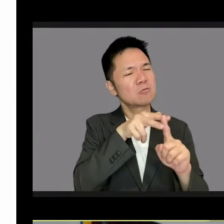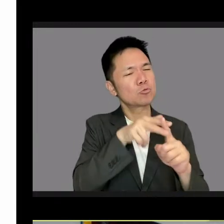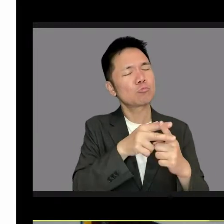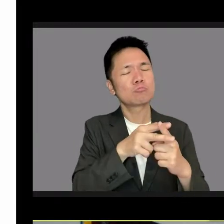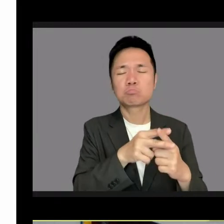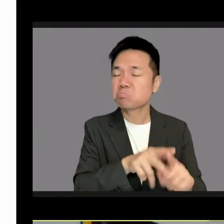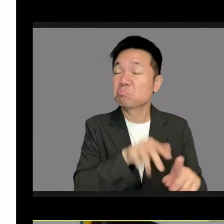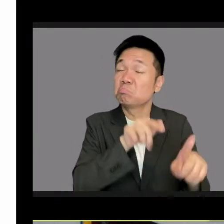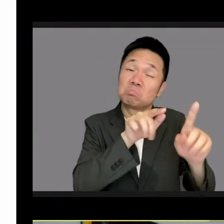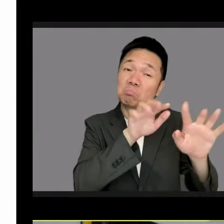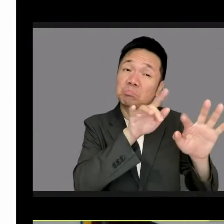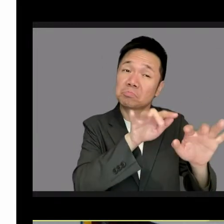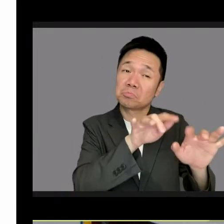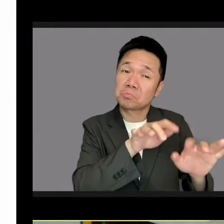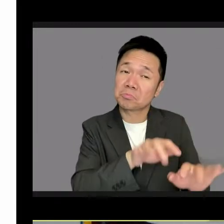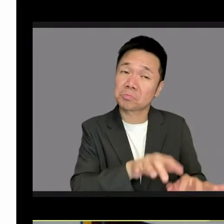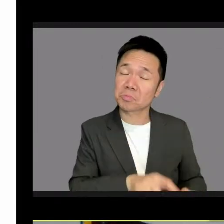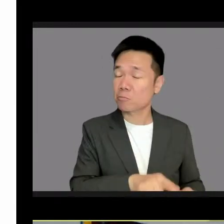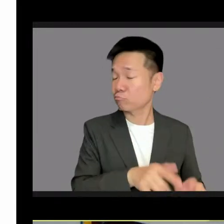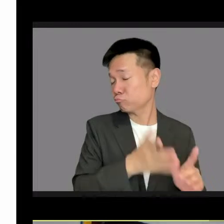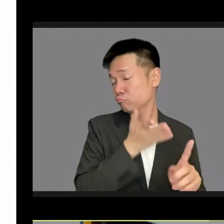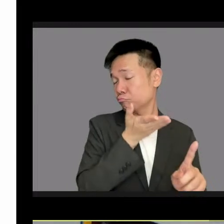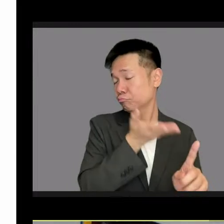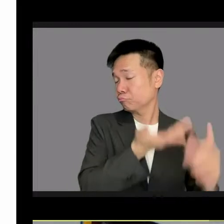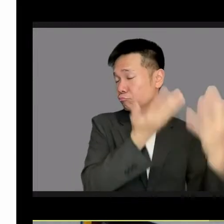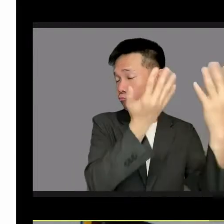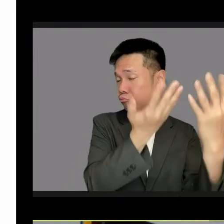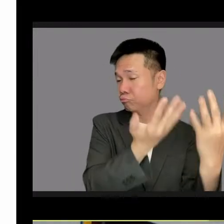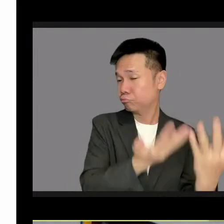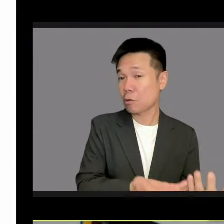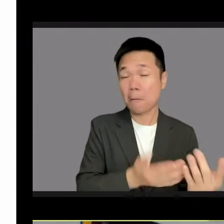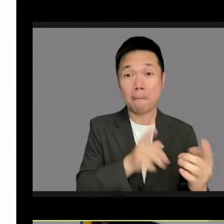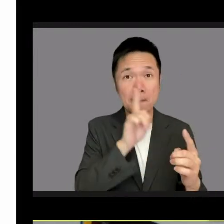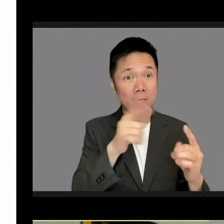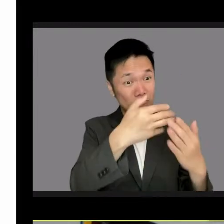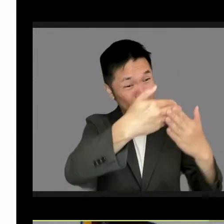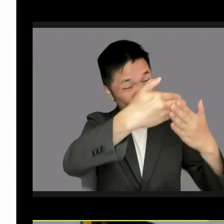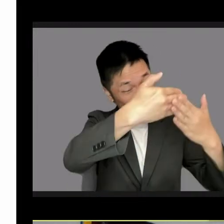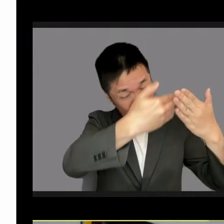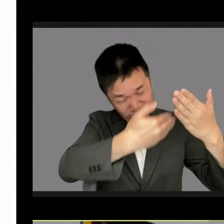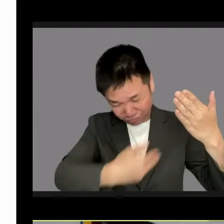cover up to a certain uh, number of